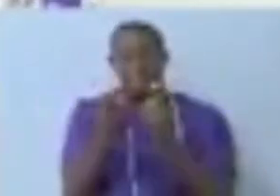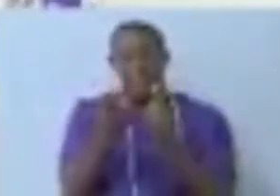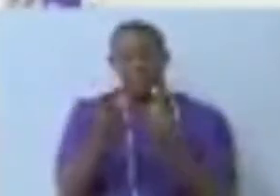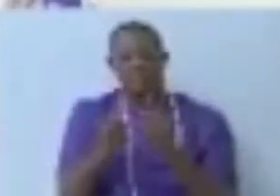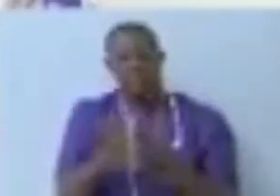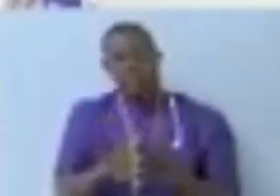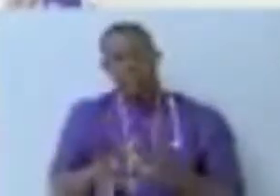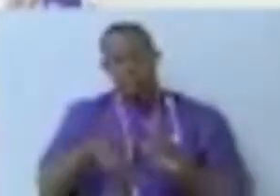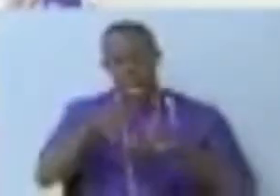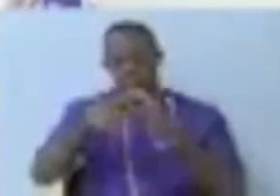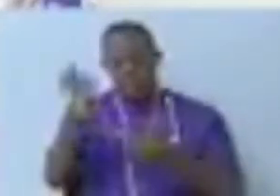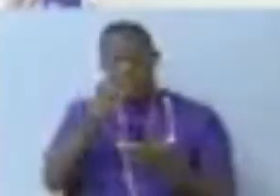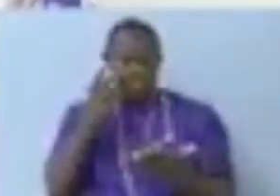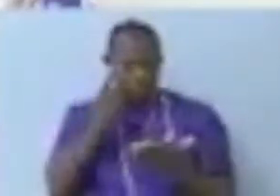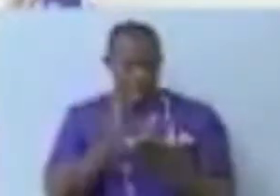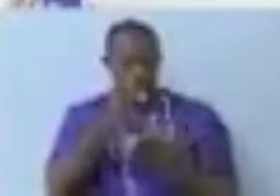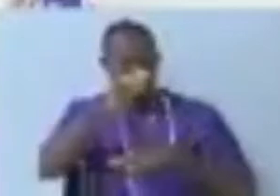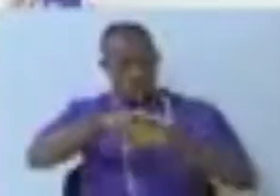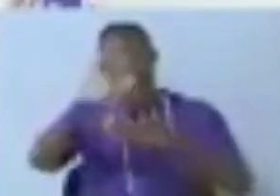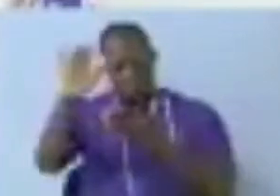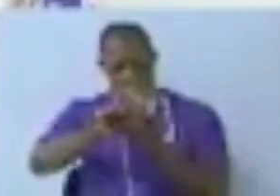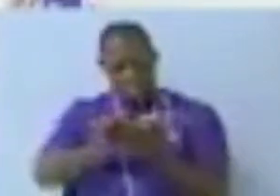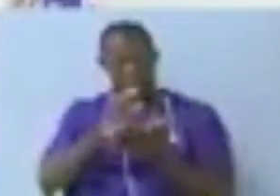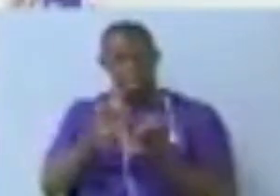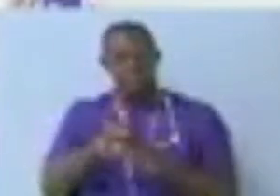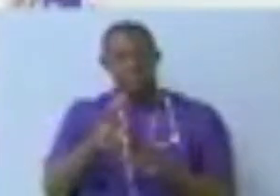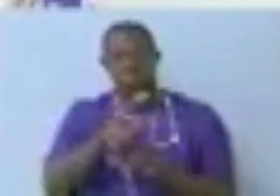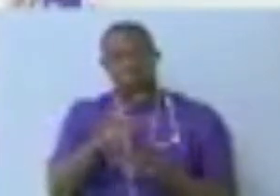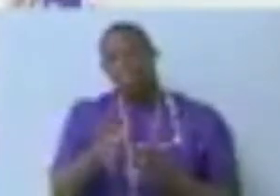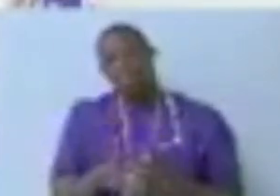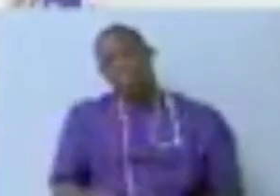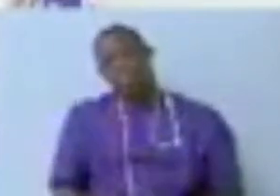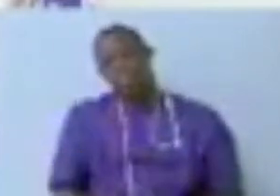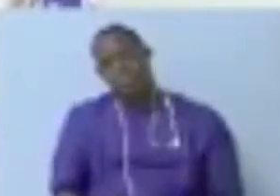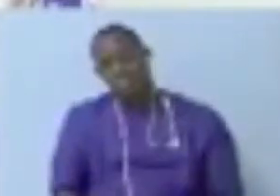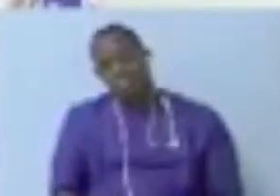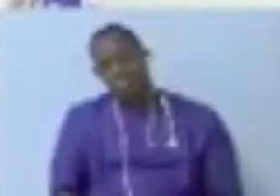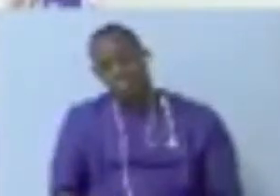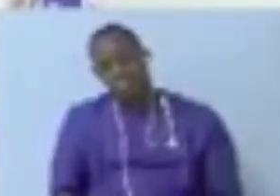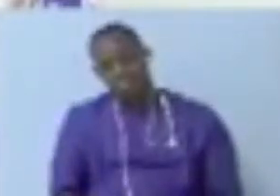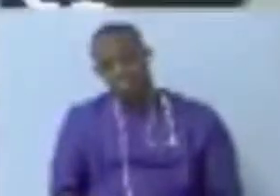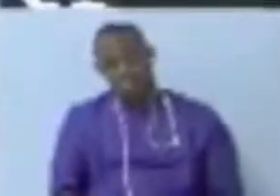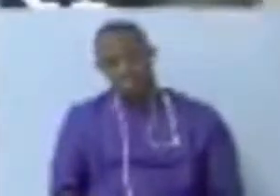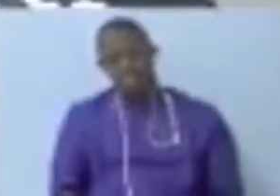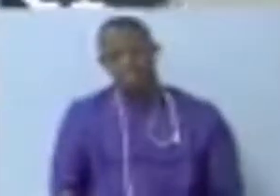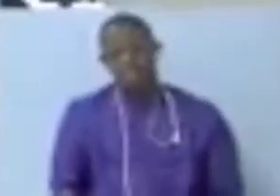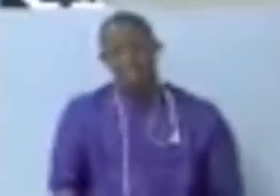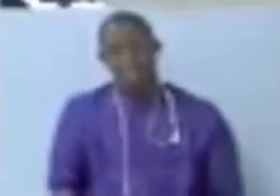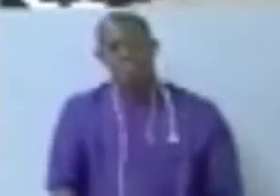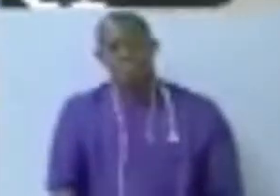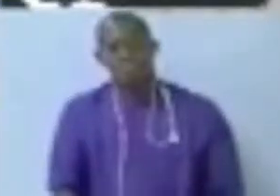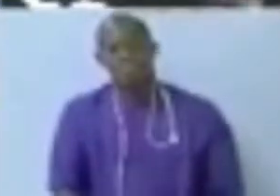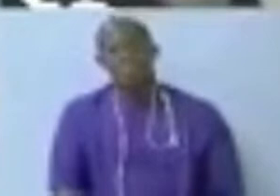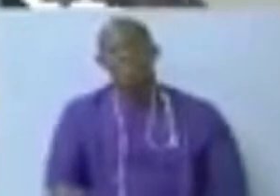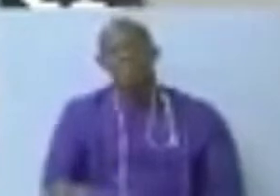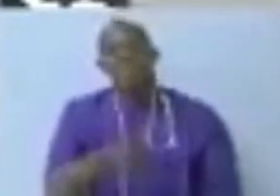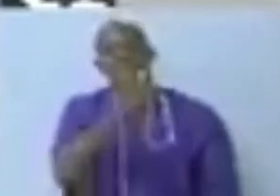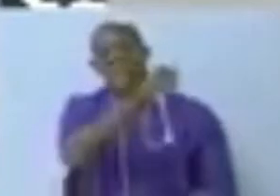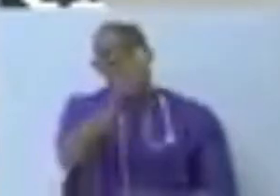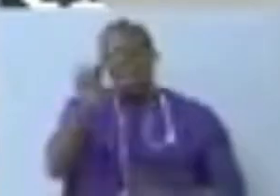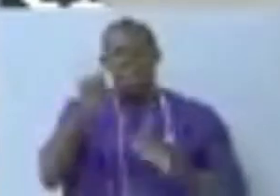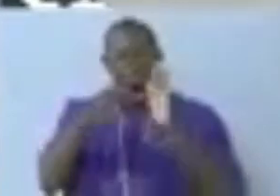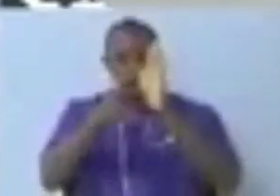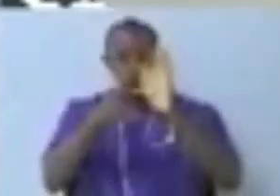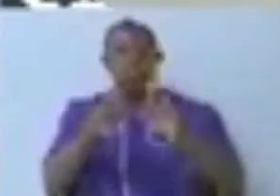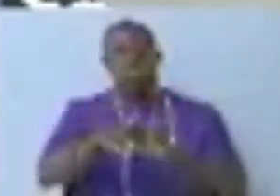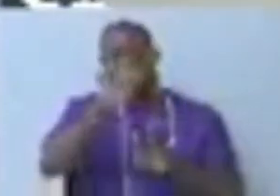I'm not denying it. I'm not denying that those statements. By every indication,